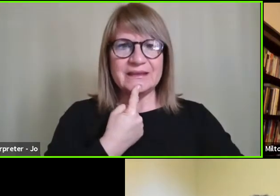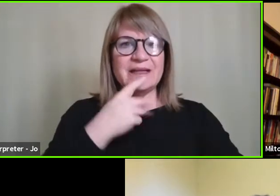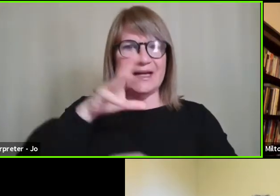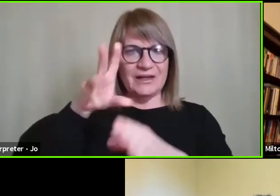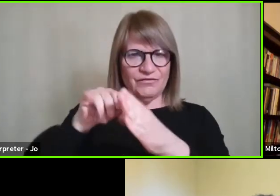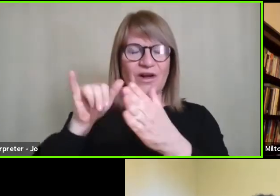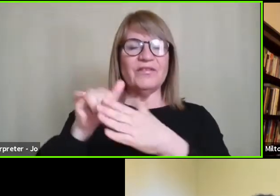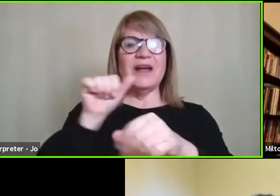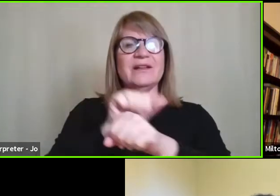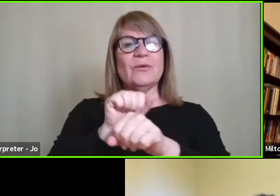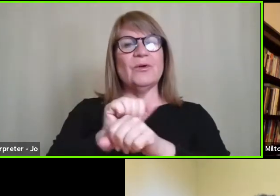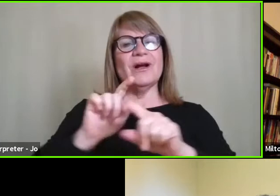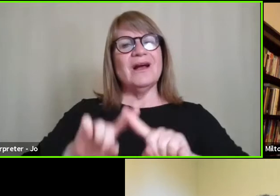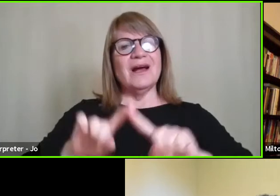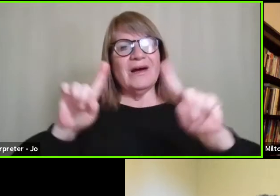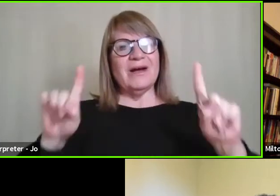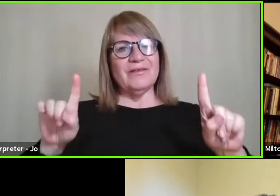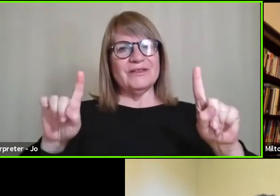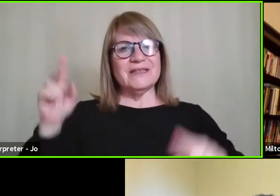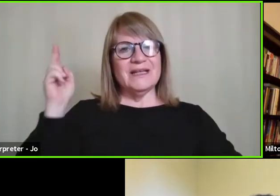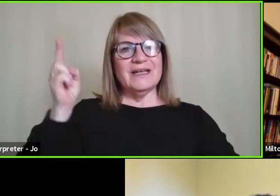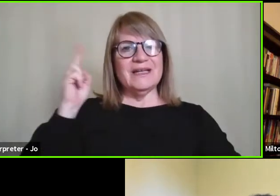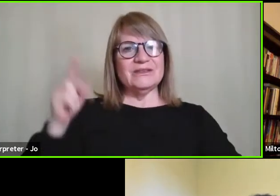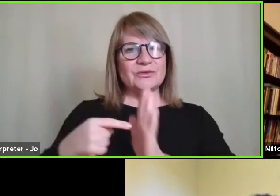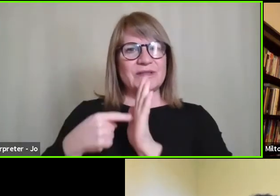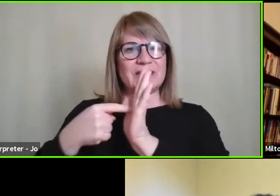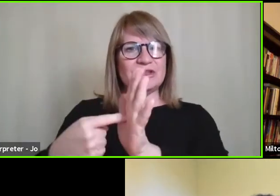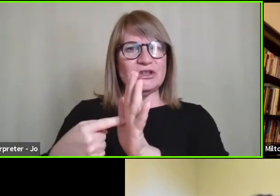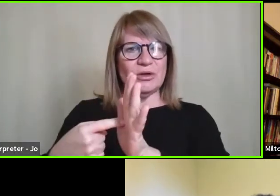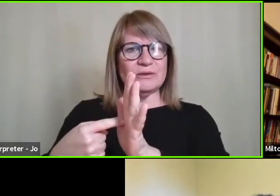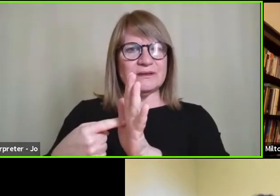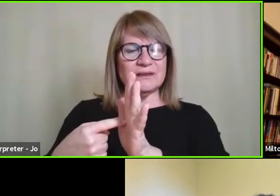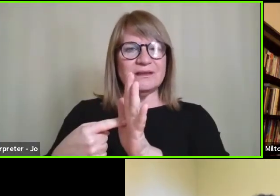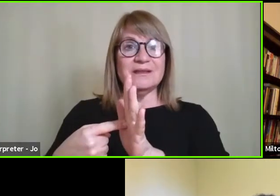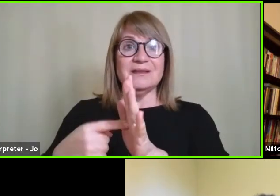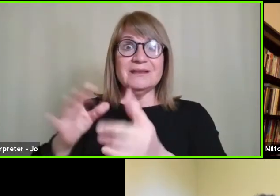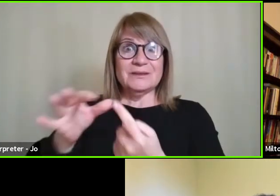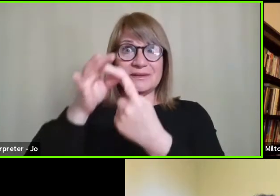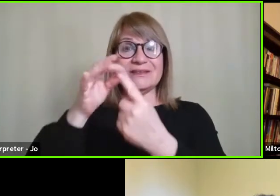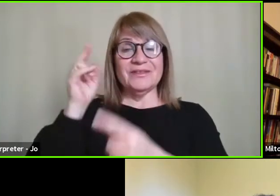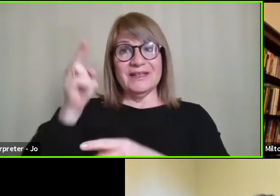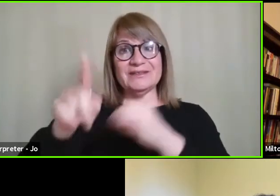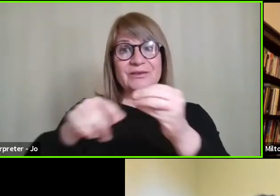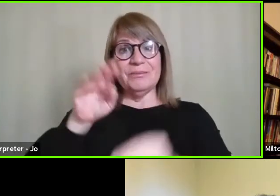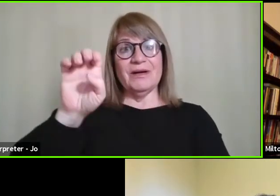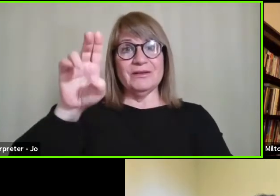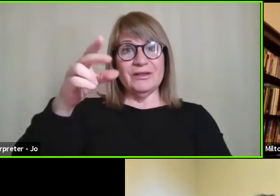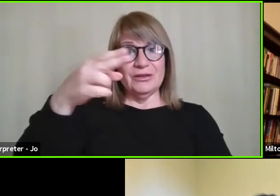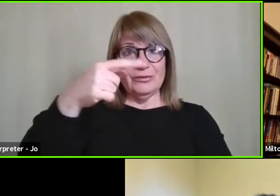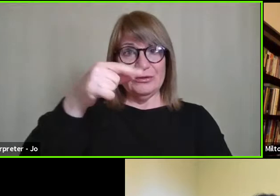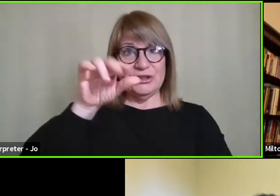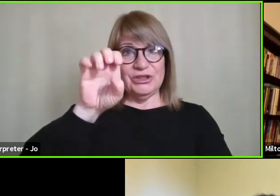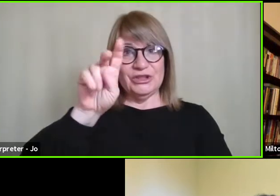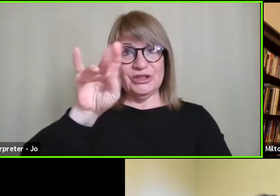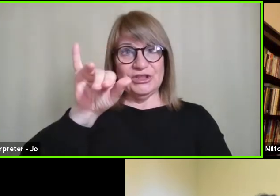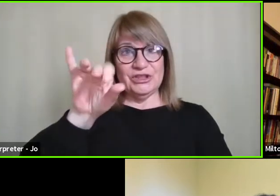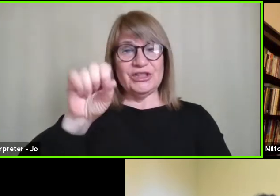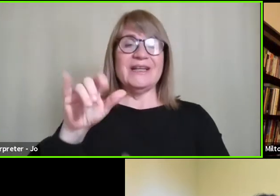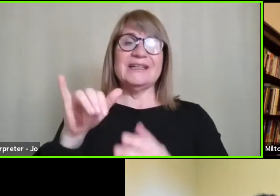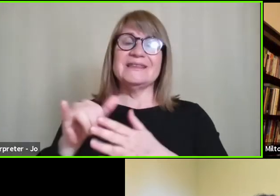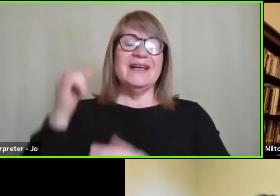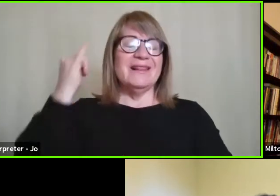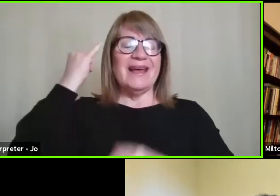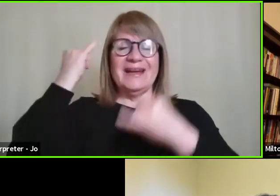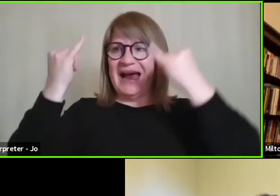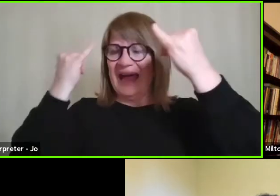however what history shows us and particularly the history around eugenics is that ideology has been a constitutive part of so